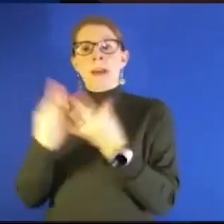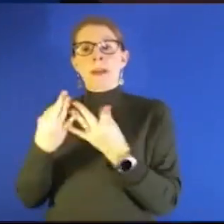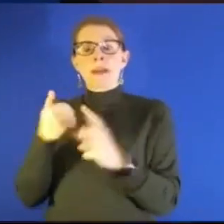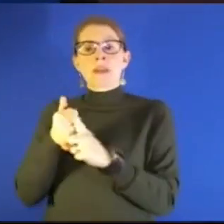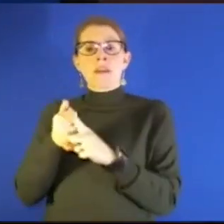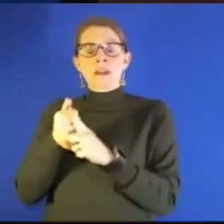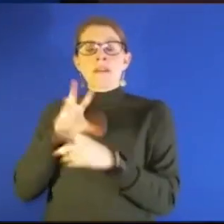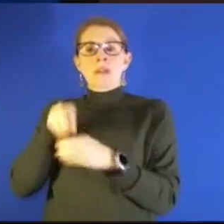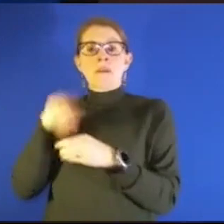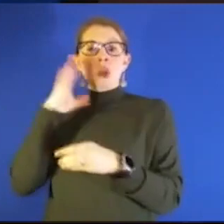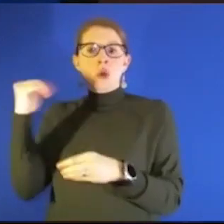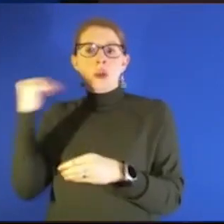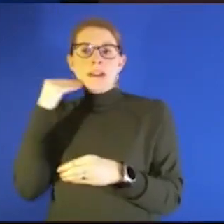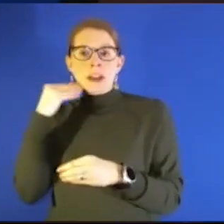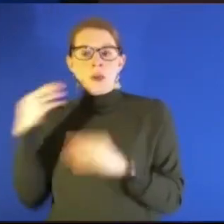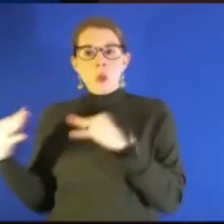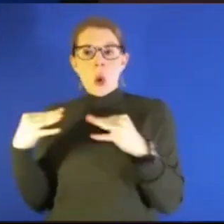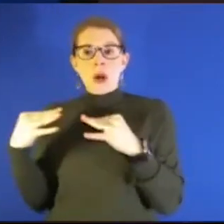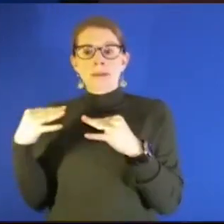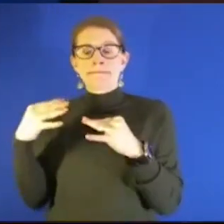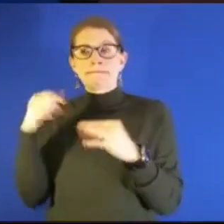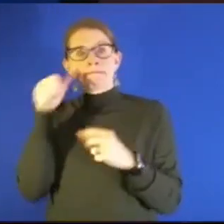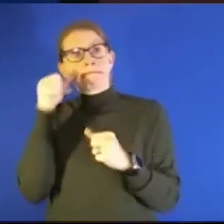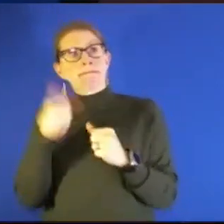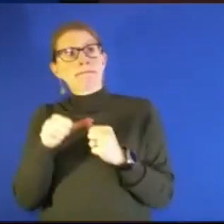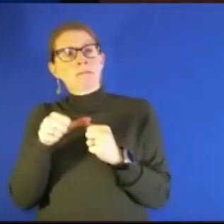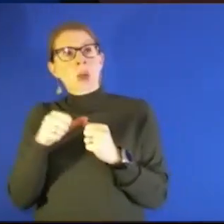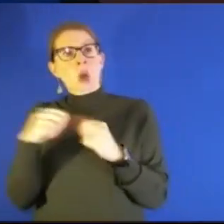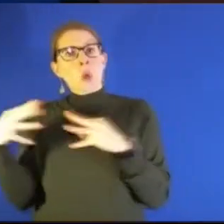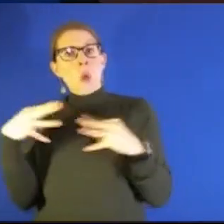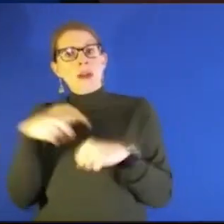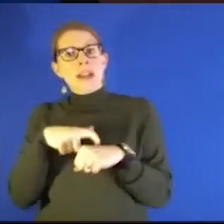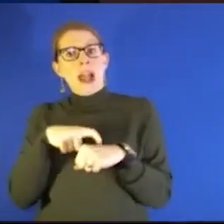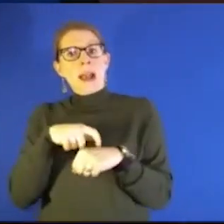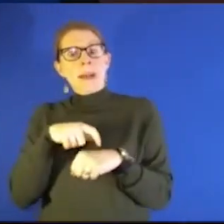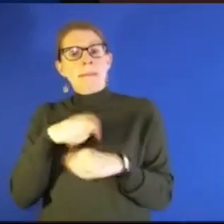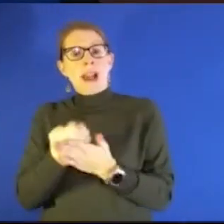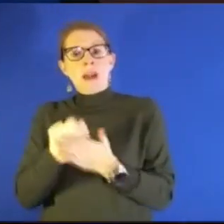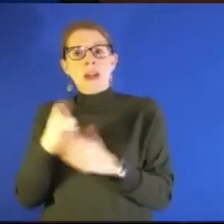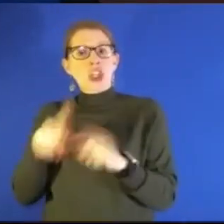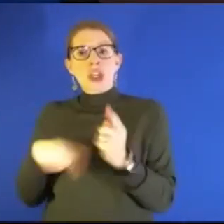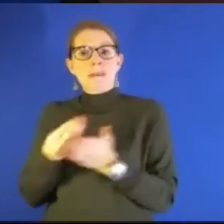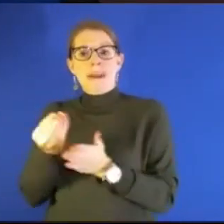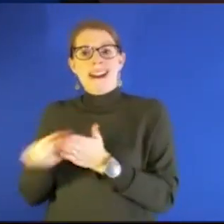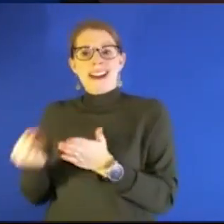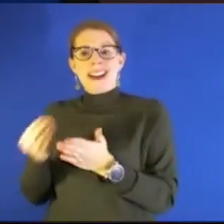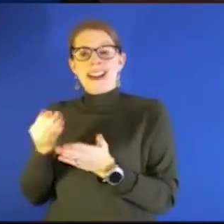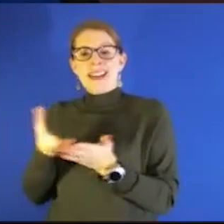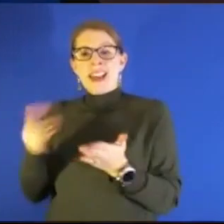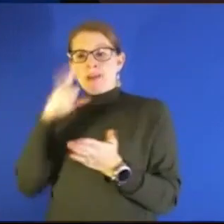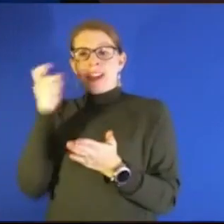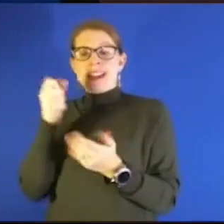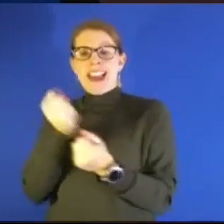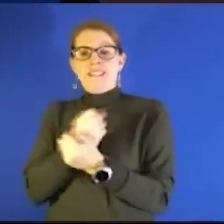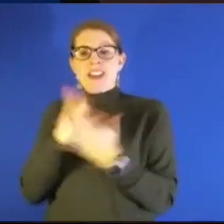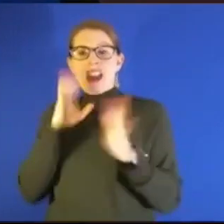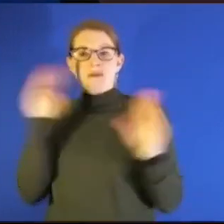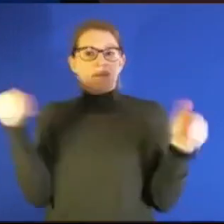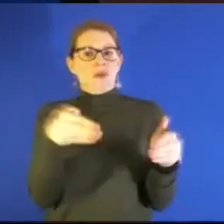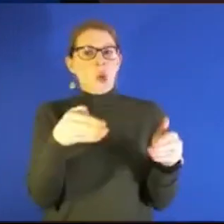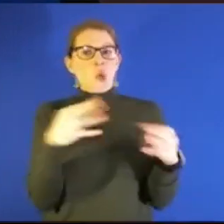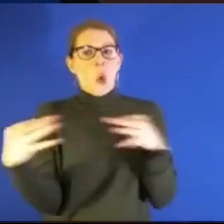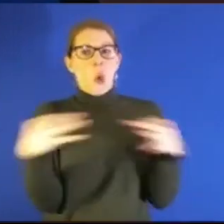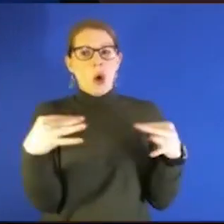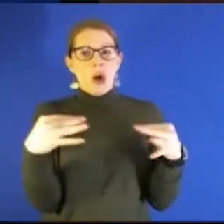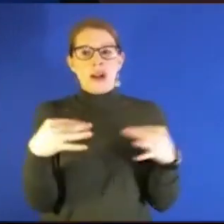said it reminded him a little bit of a wartime economy when you couldn't get things because all the efforts were devoted to the war, and now it feels a little